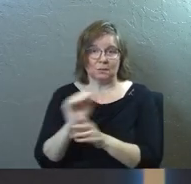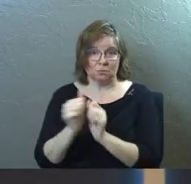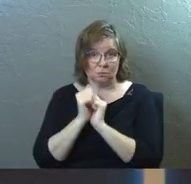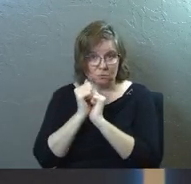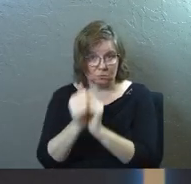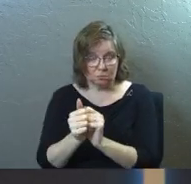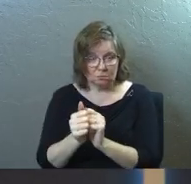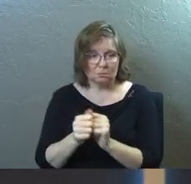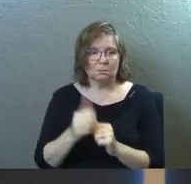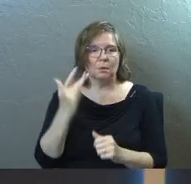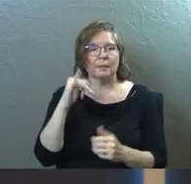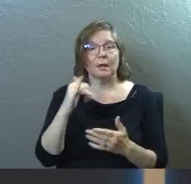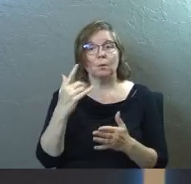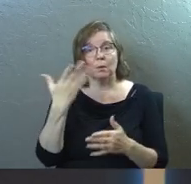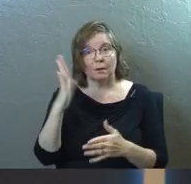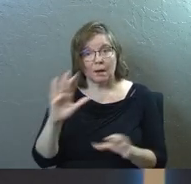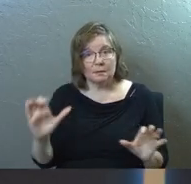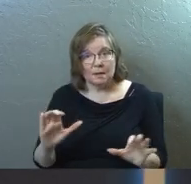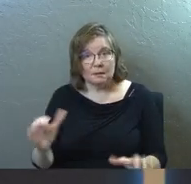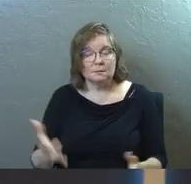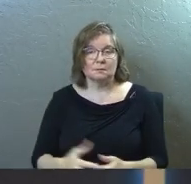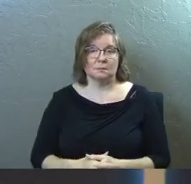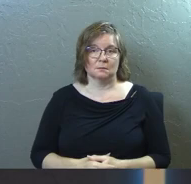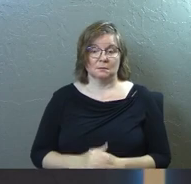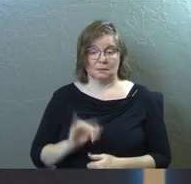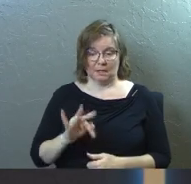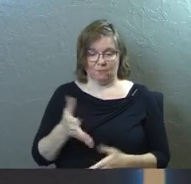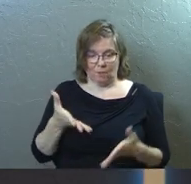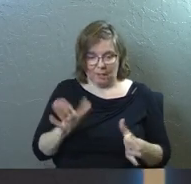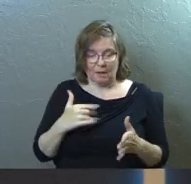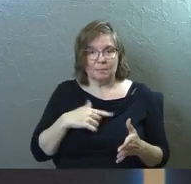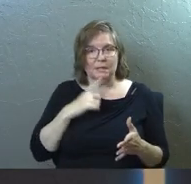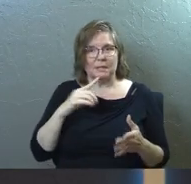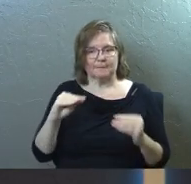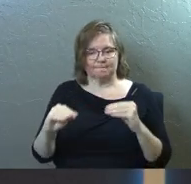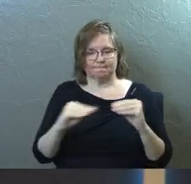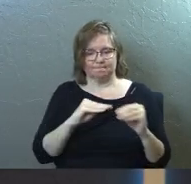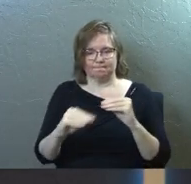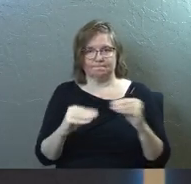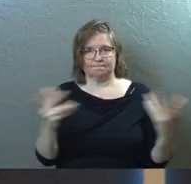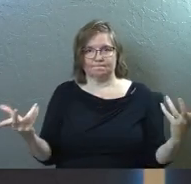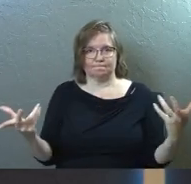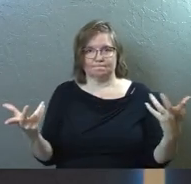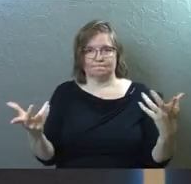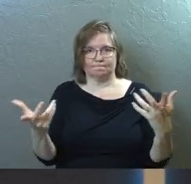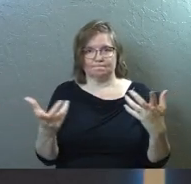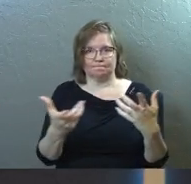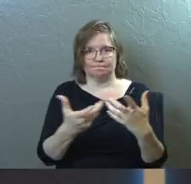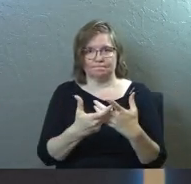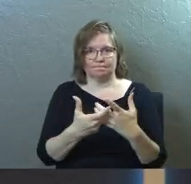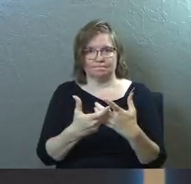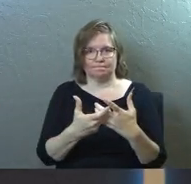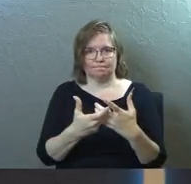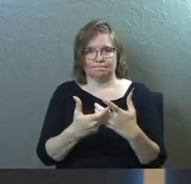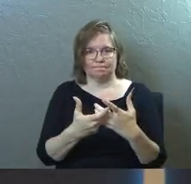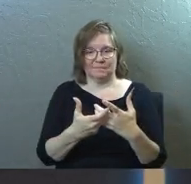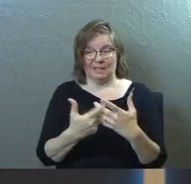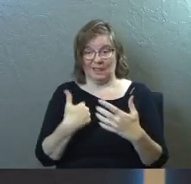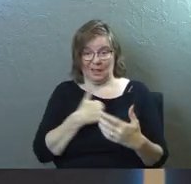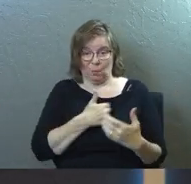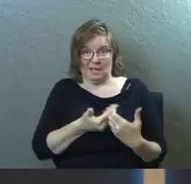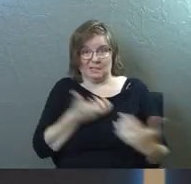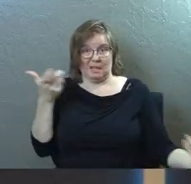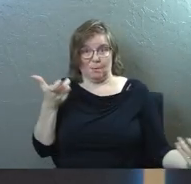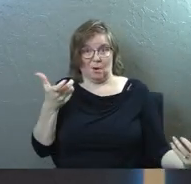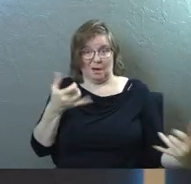together, because that's what God does. If we let him, he reconciles the things that we've broken and separated and